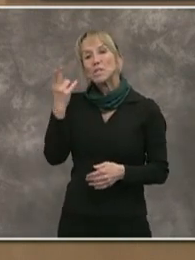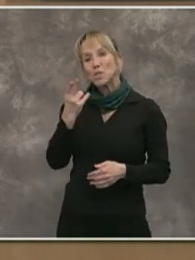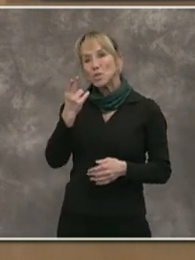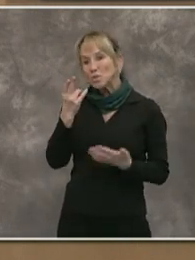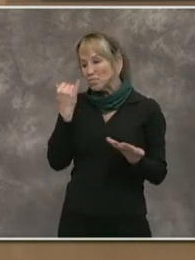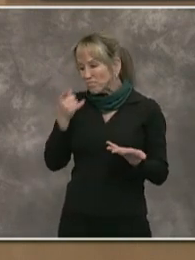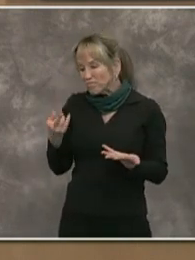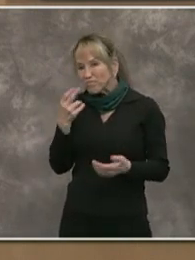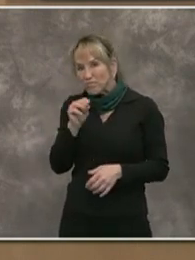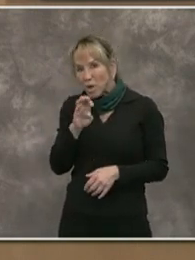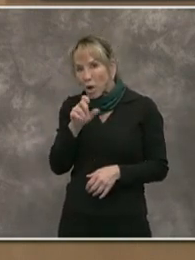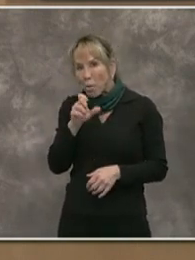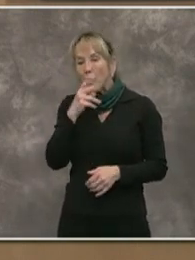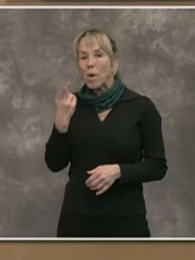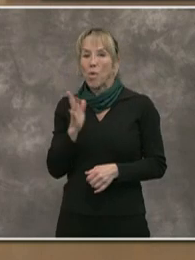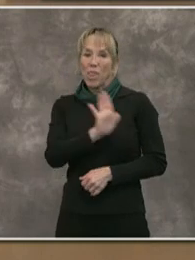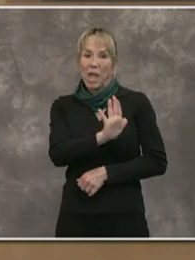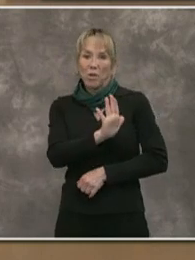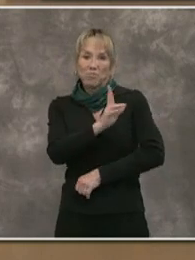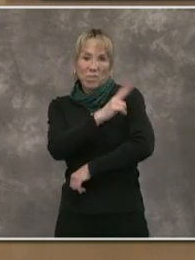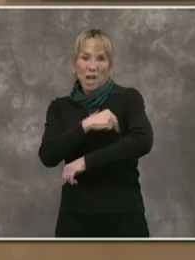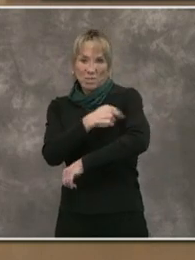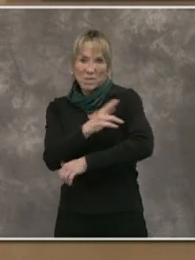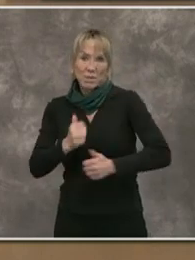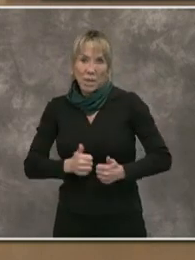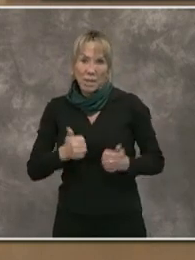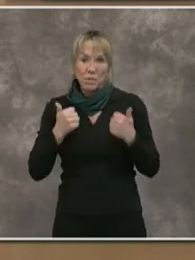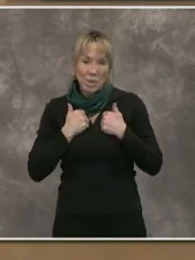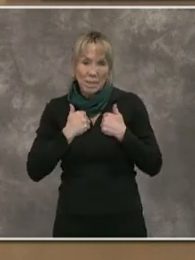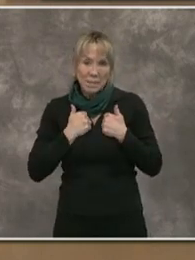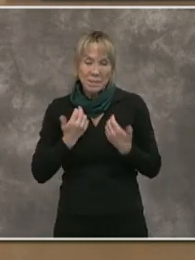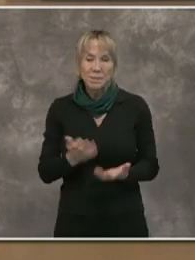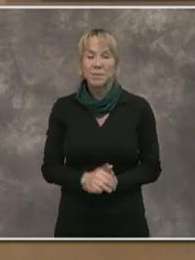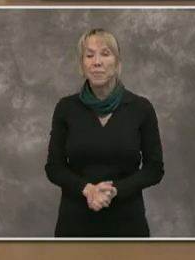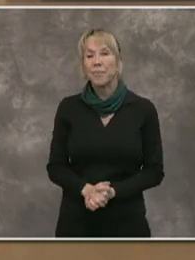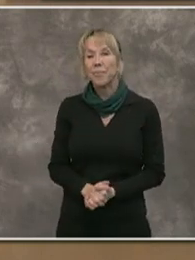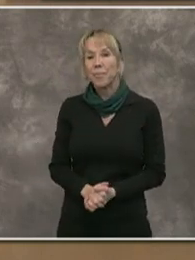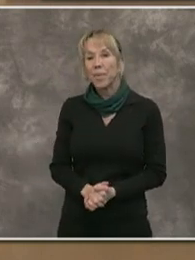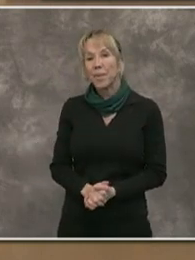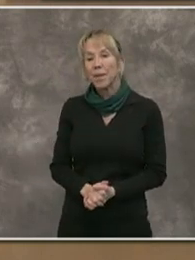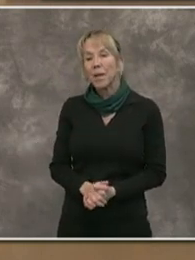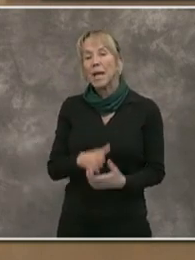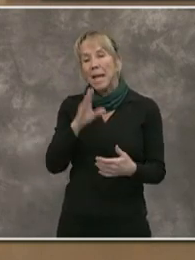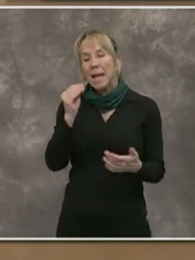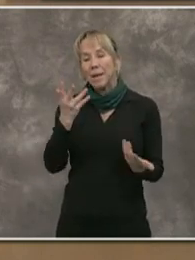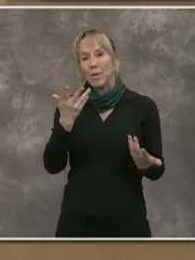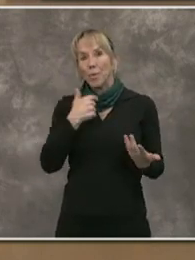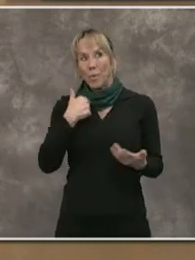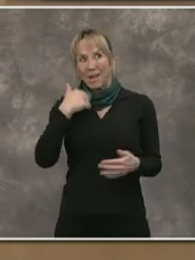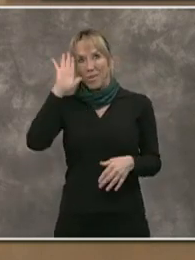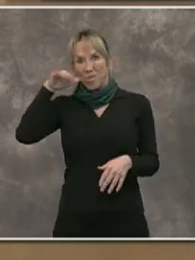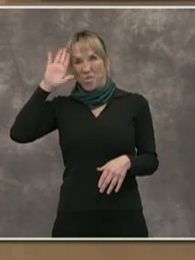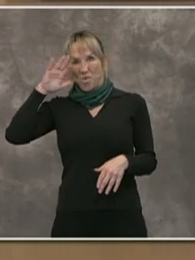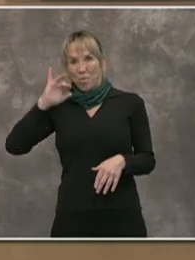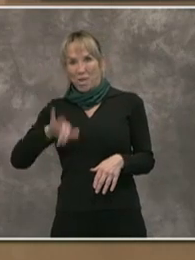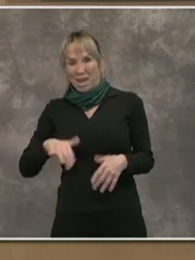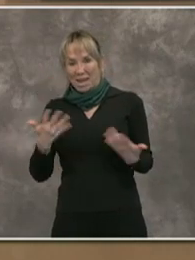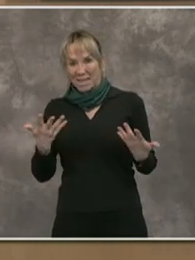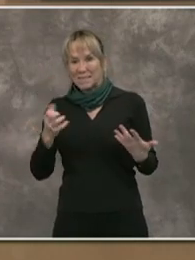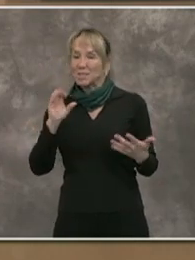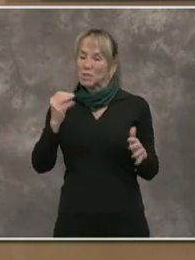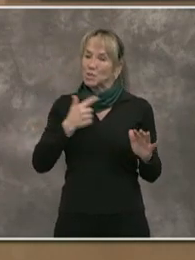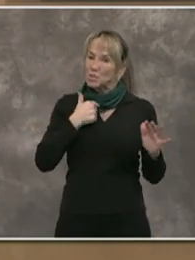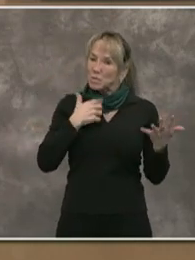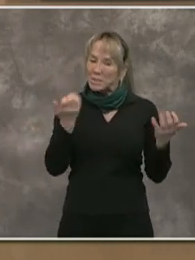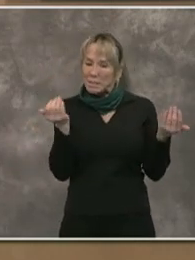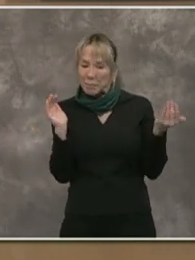code a individual who doesn't otherwise provide an address. And we know that in epidemiology, and